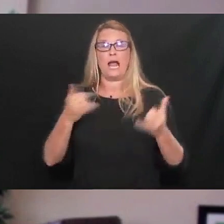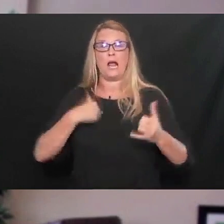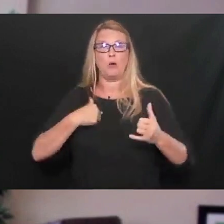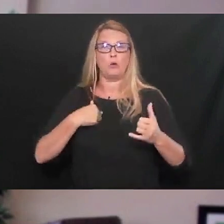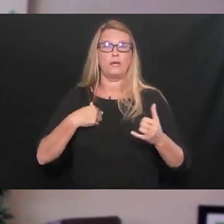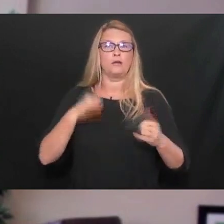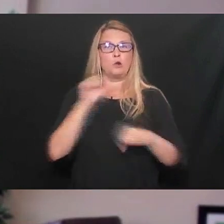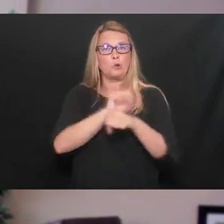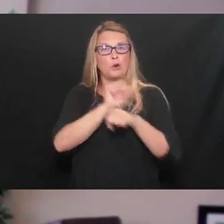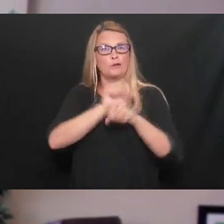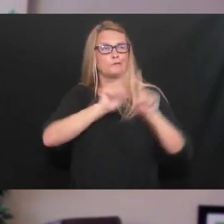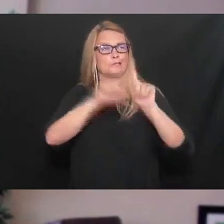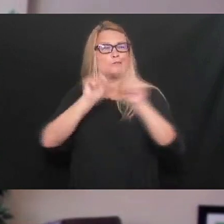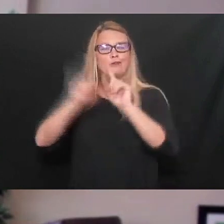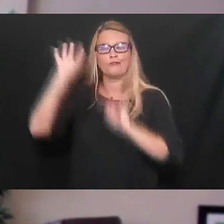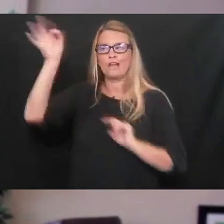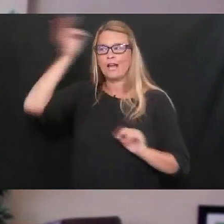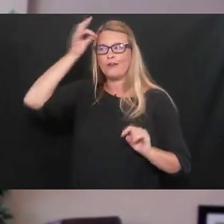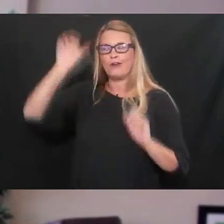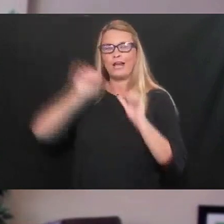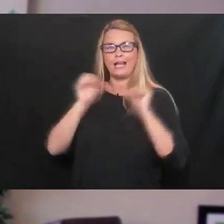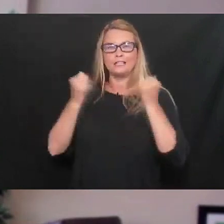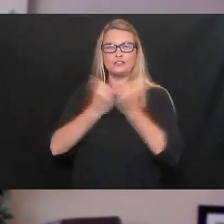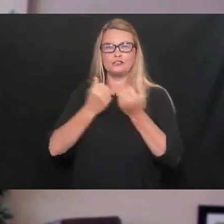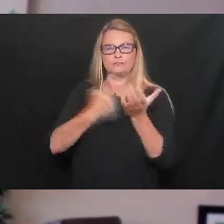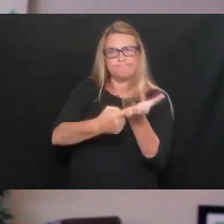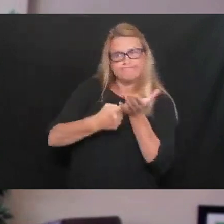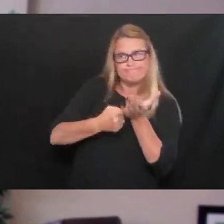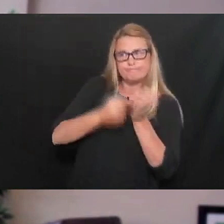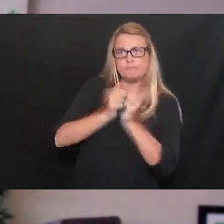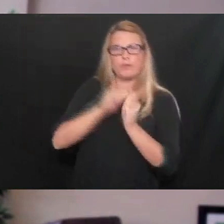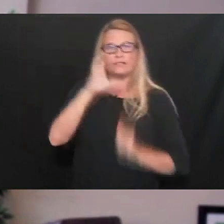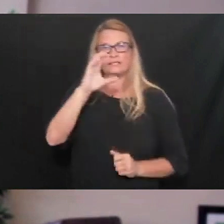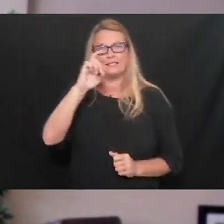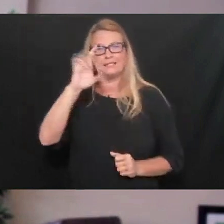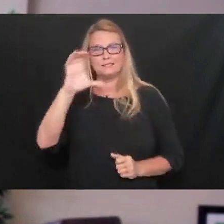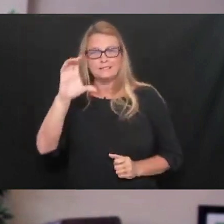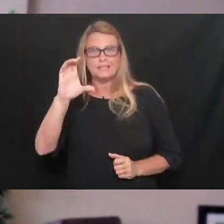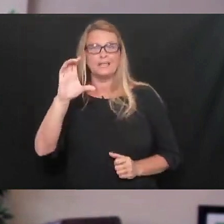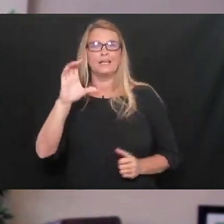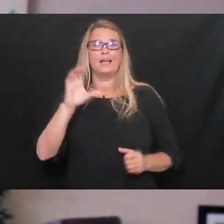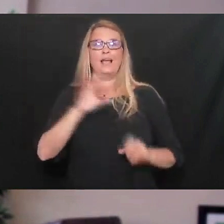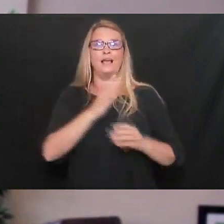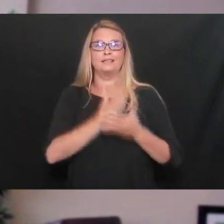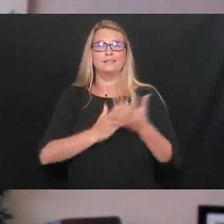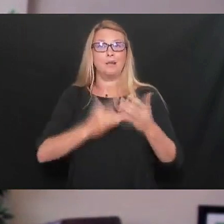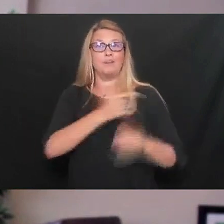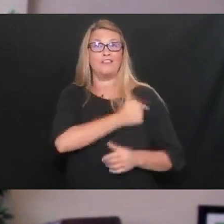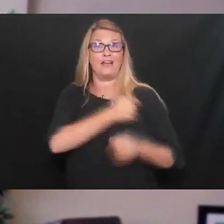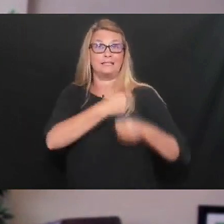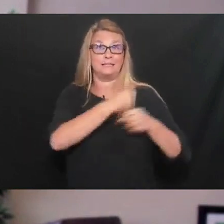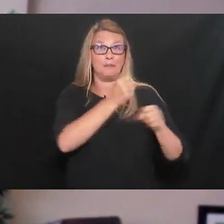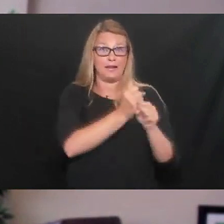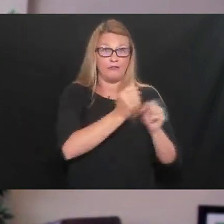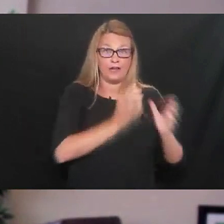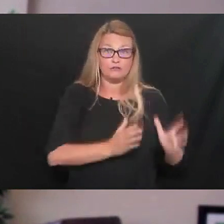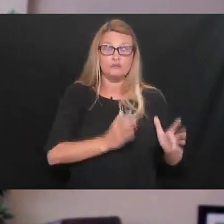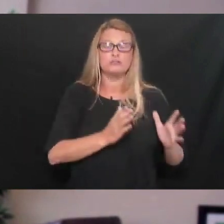federal agencies and have talked to the CDC and talked to some of the vaccine manufacturers and